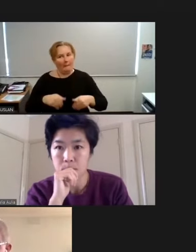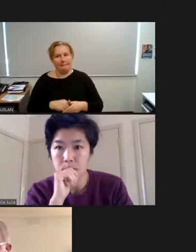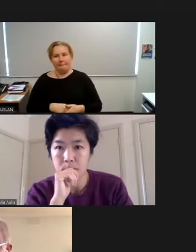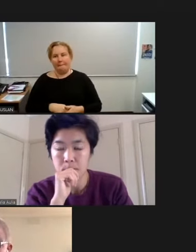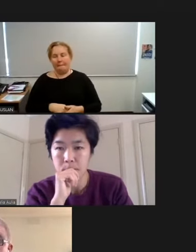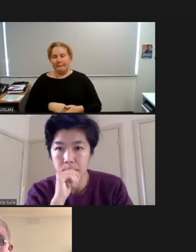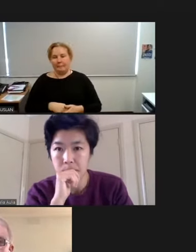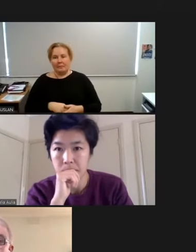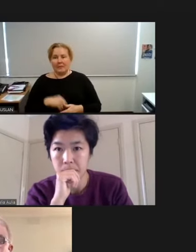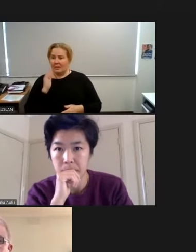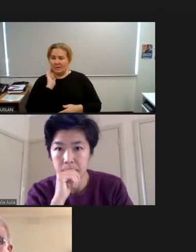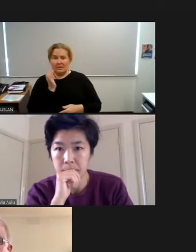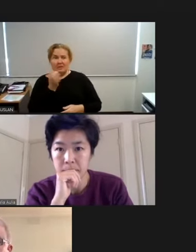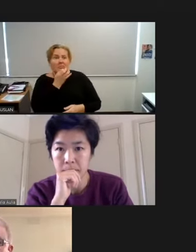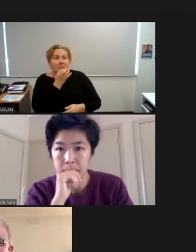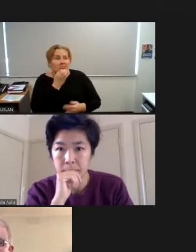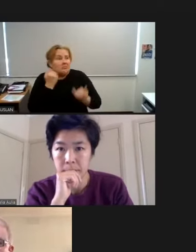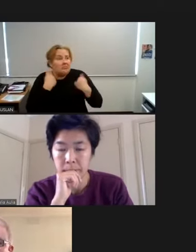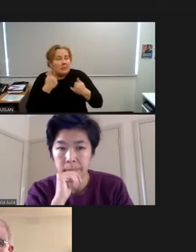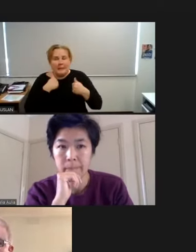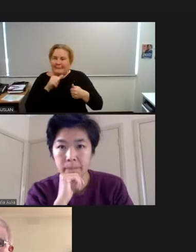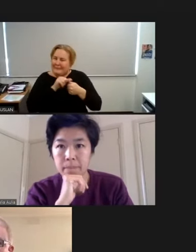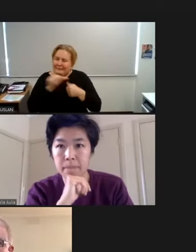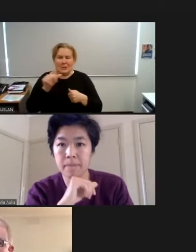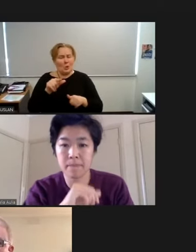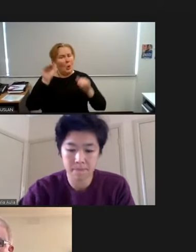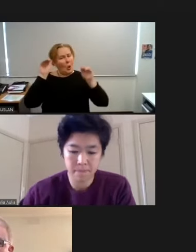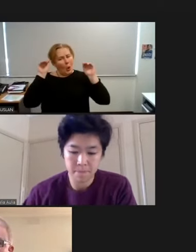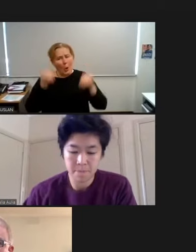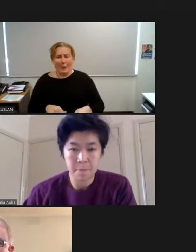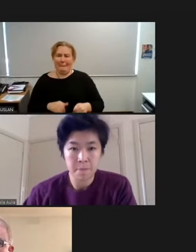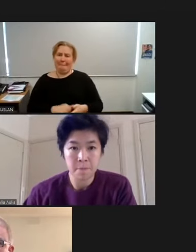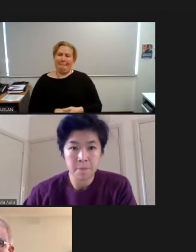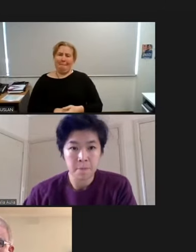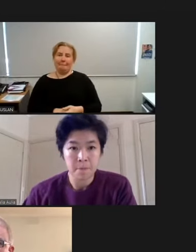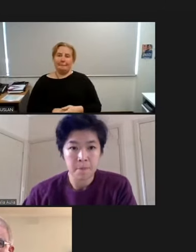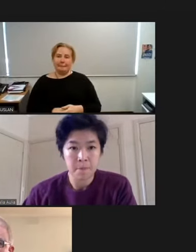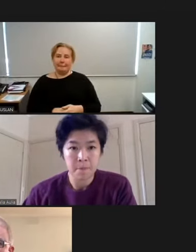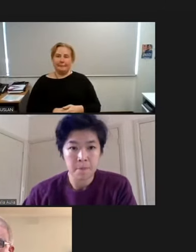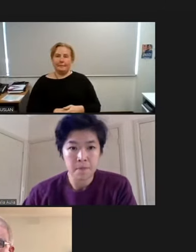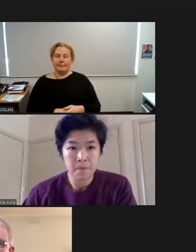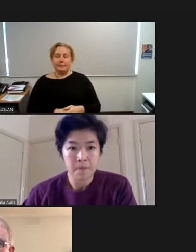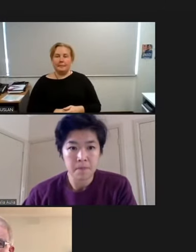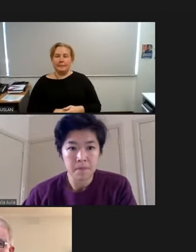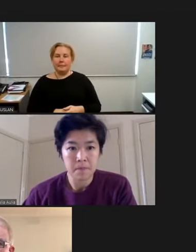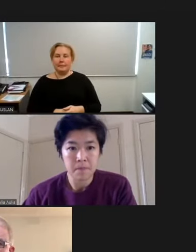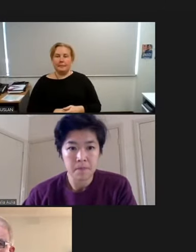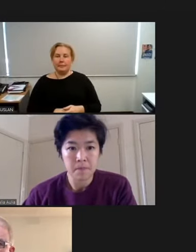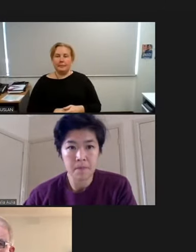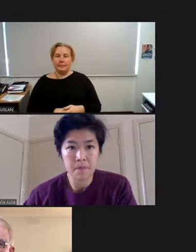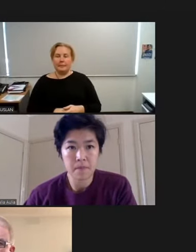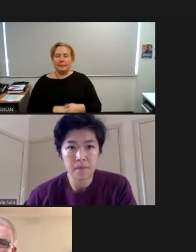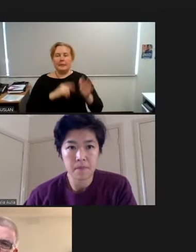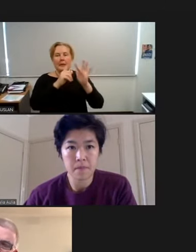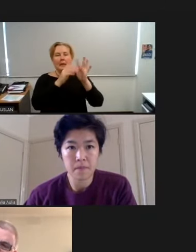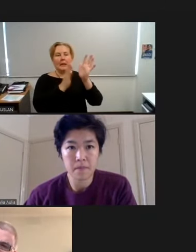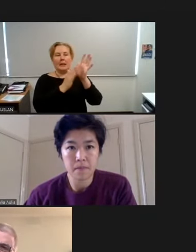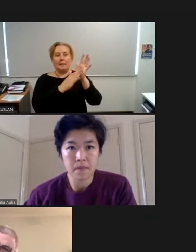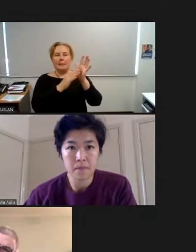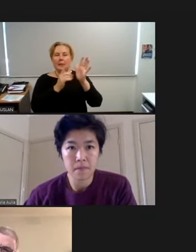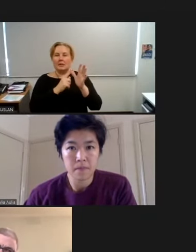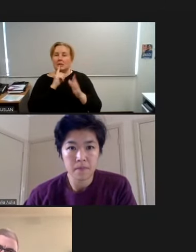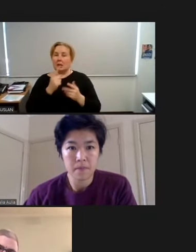symptoms, however mild, stay home. Thank you. In terms of, I guess another set of advice